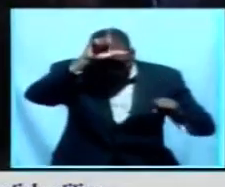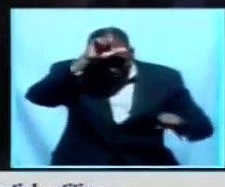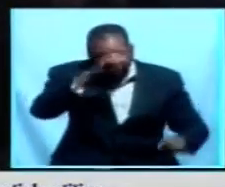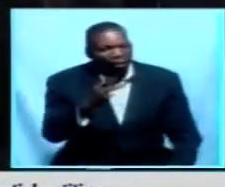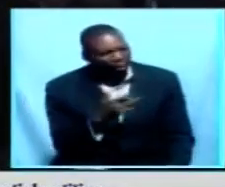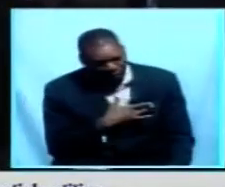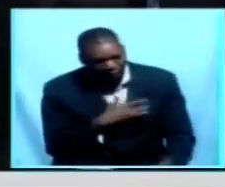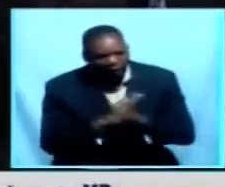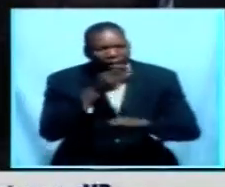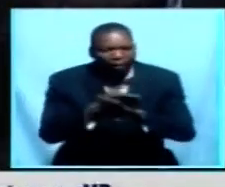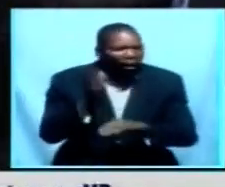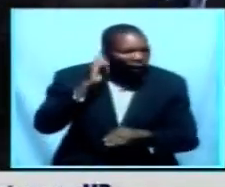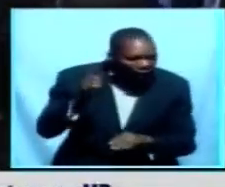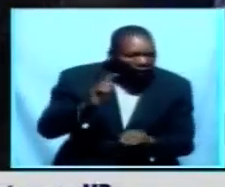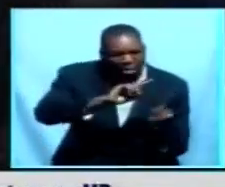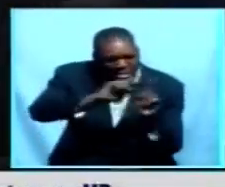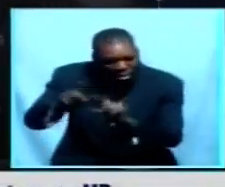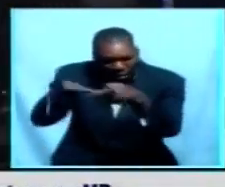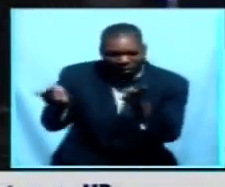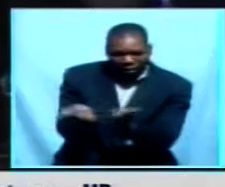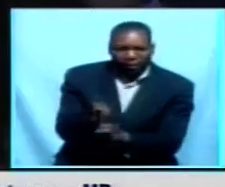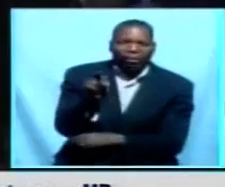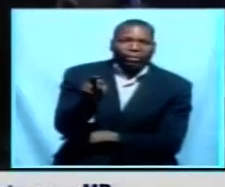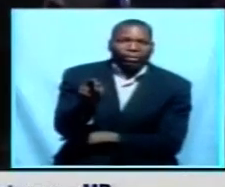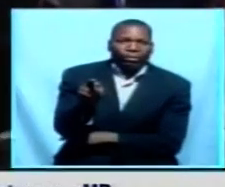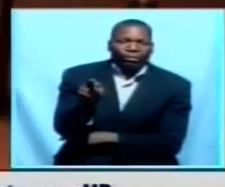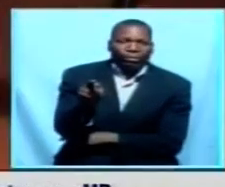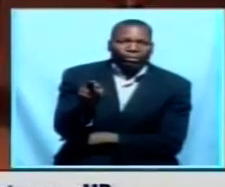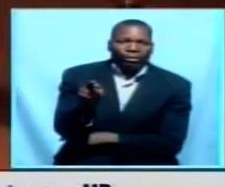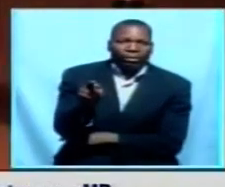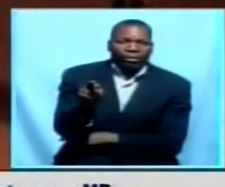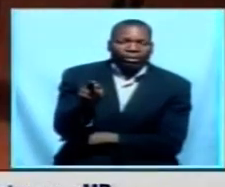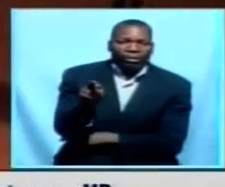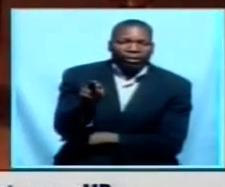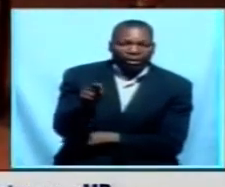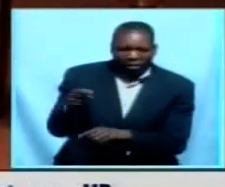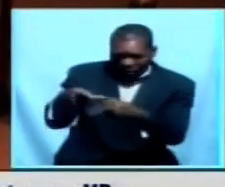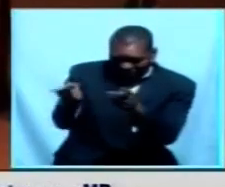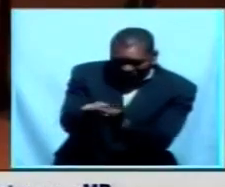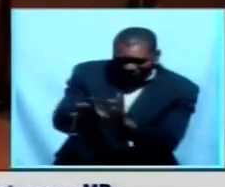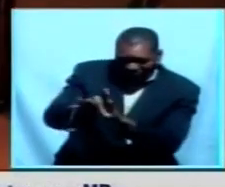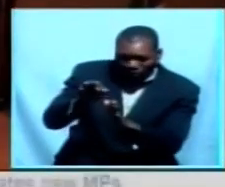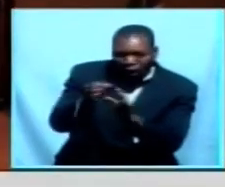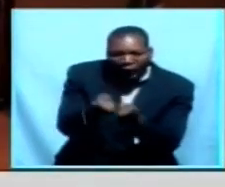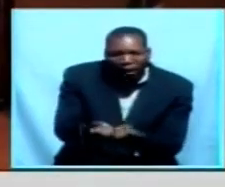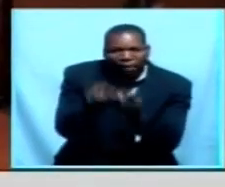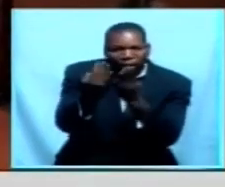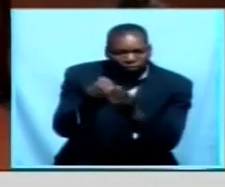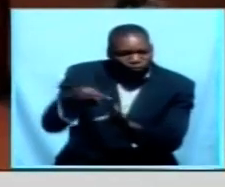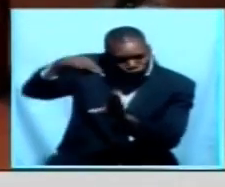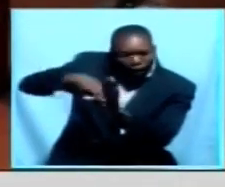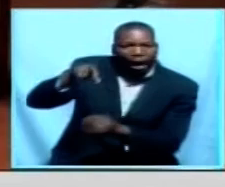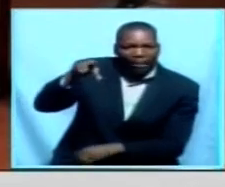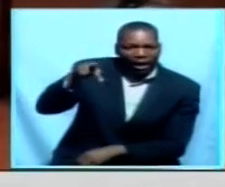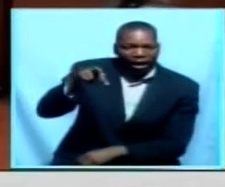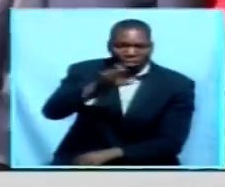Lungu, prompting him to visit the site. Petrol bombs found at the scene are now in the custody of police in